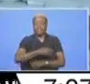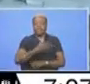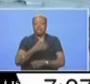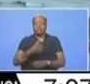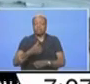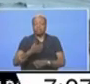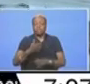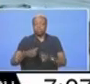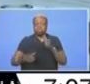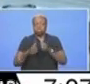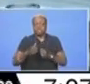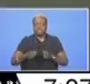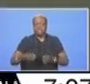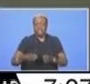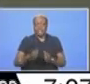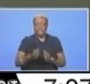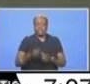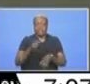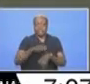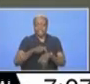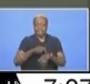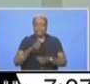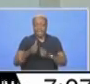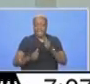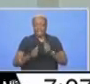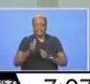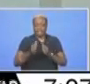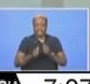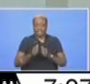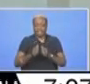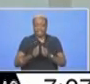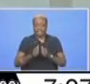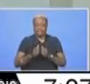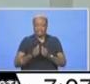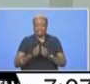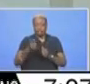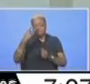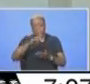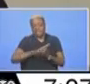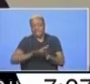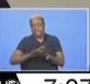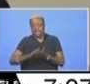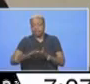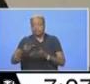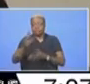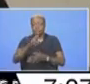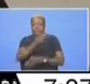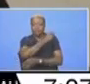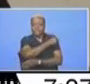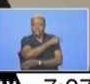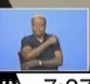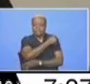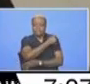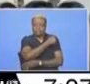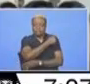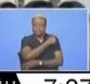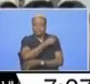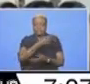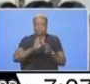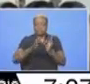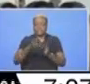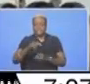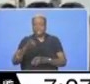allows time and access for the cleaning of Rand Memorial Hospital, repair of equipment, and so